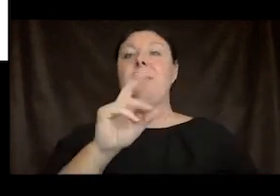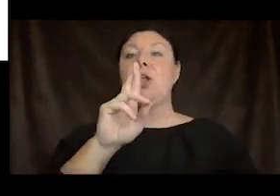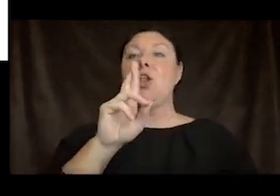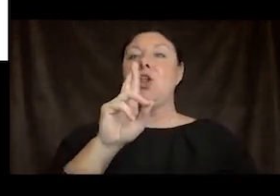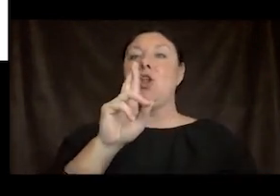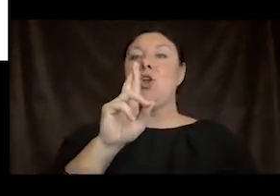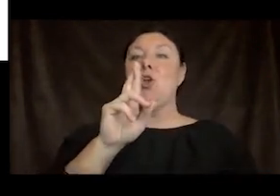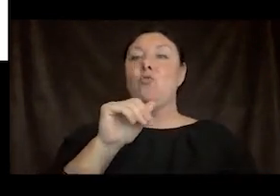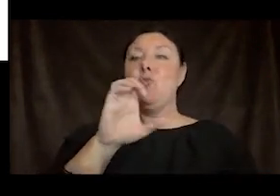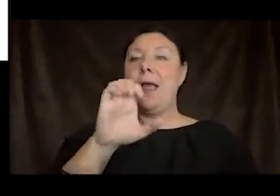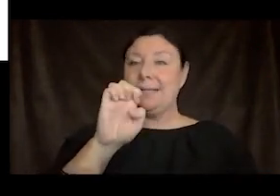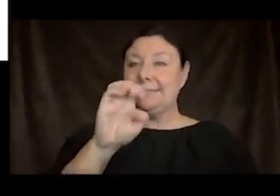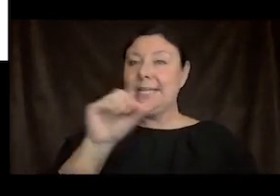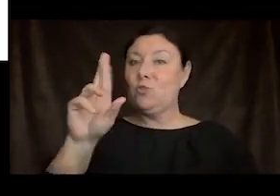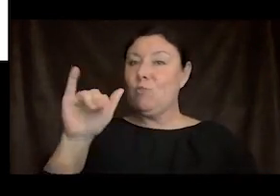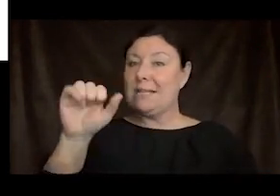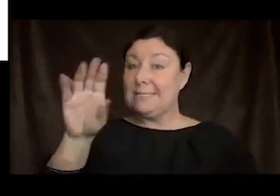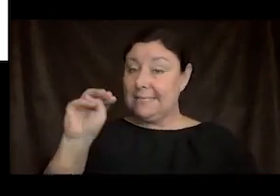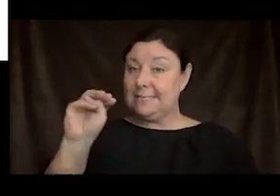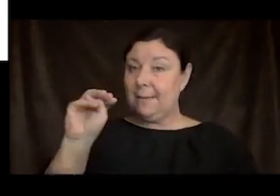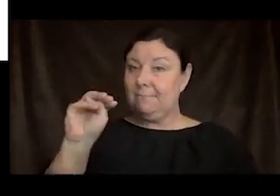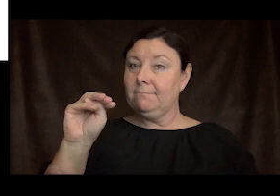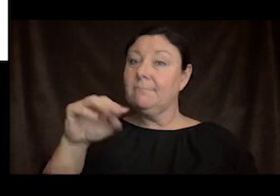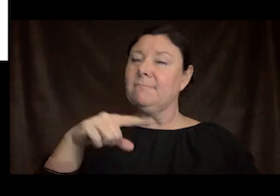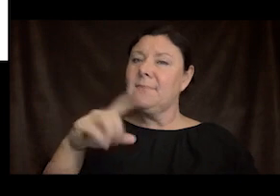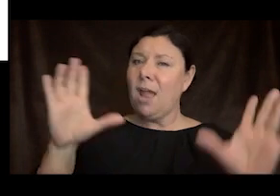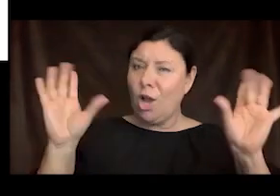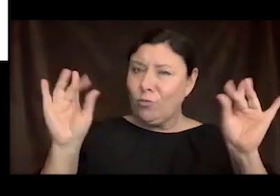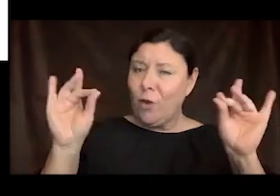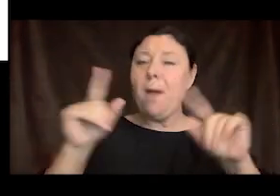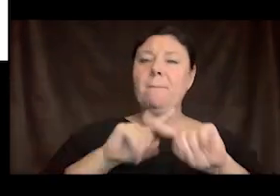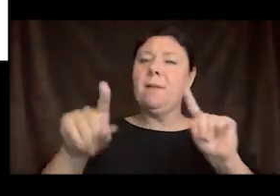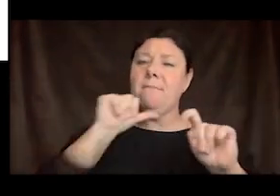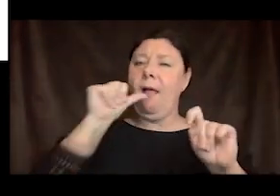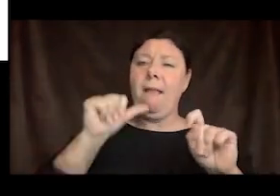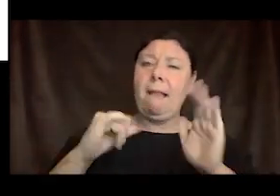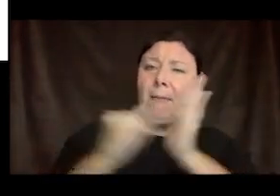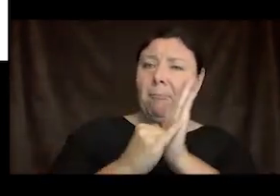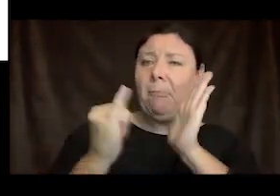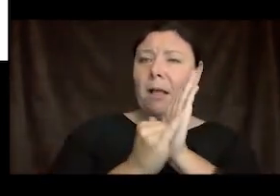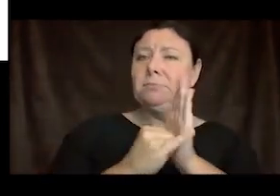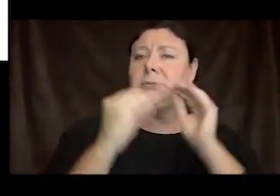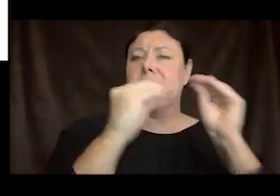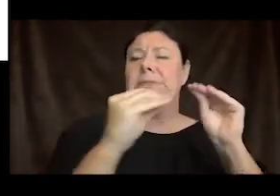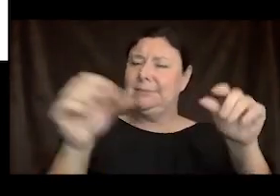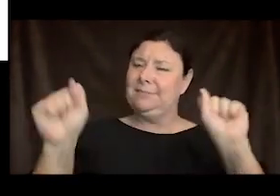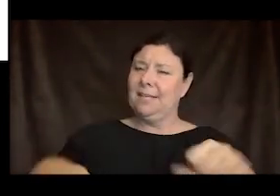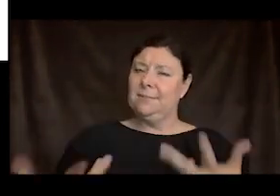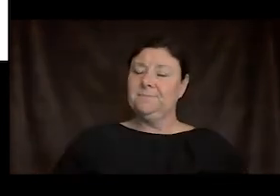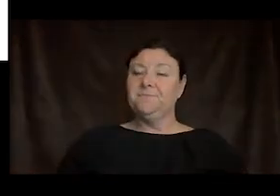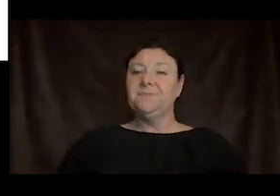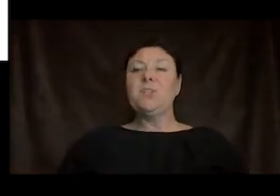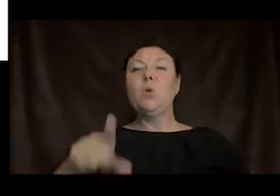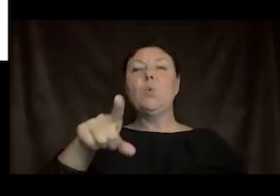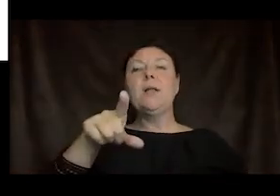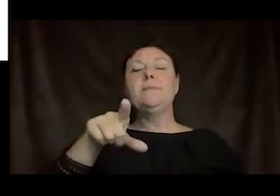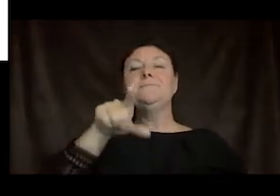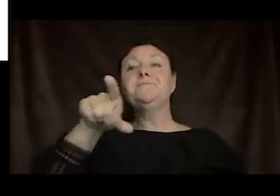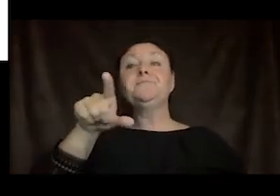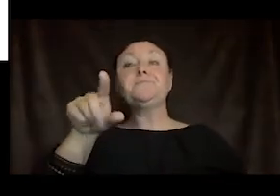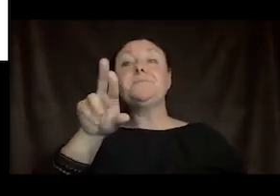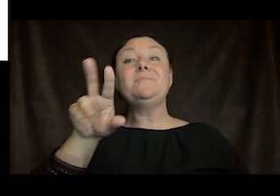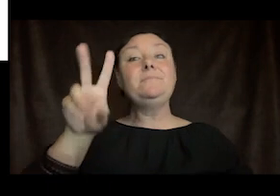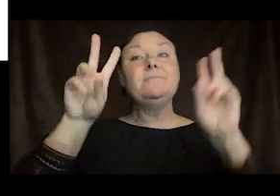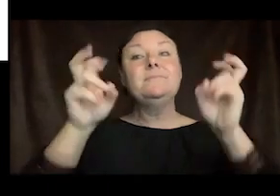controversial, but it's not impossible. So that being said, I think that Rethinking Schools has on